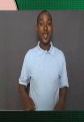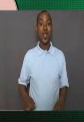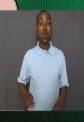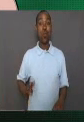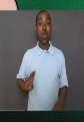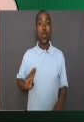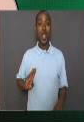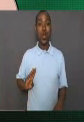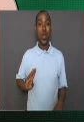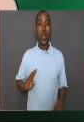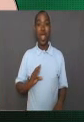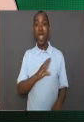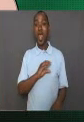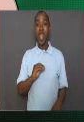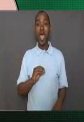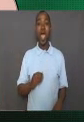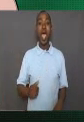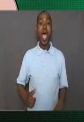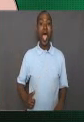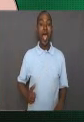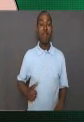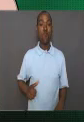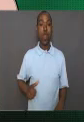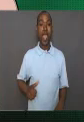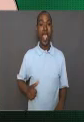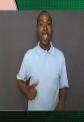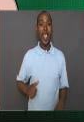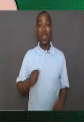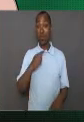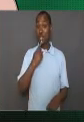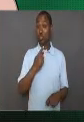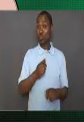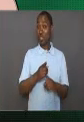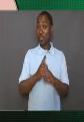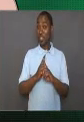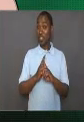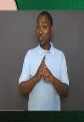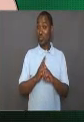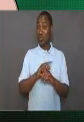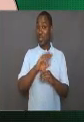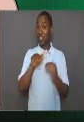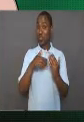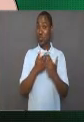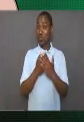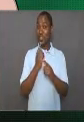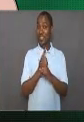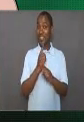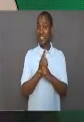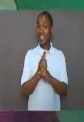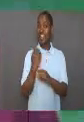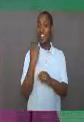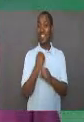bronchiole, and alveoli. I am sure you all did an excellent